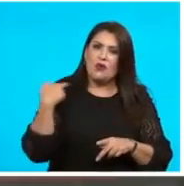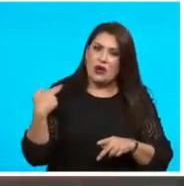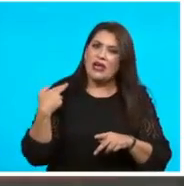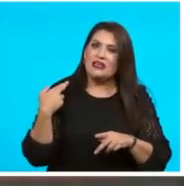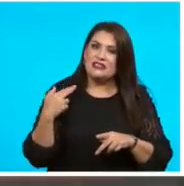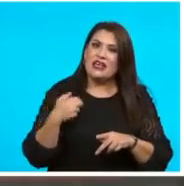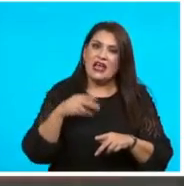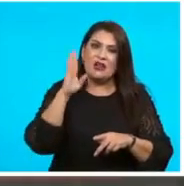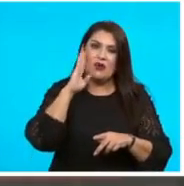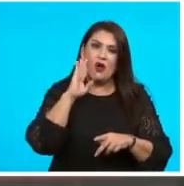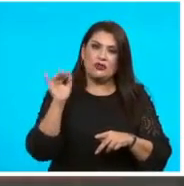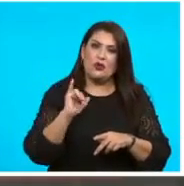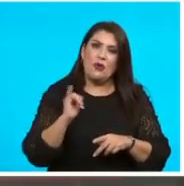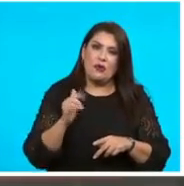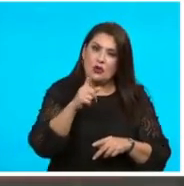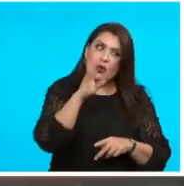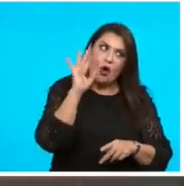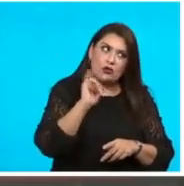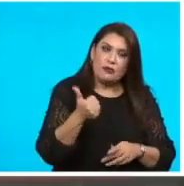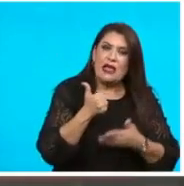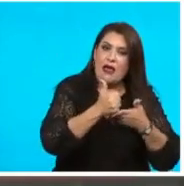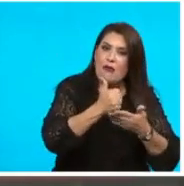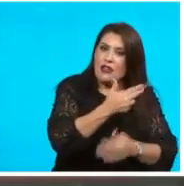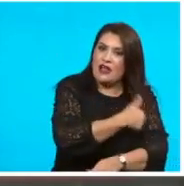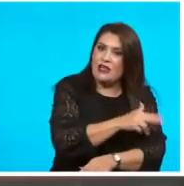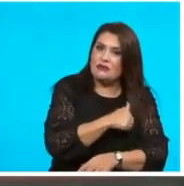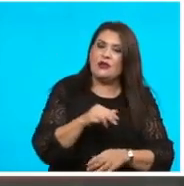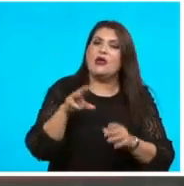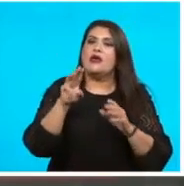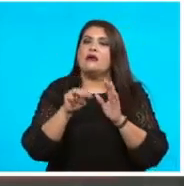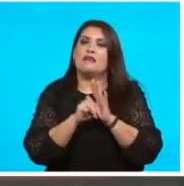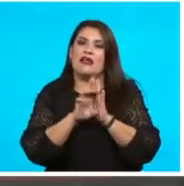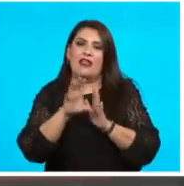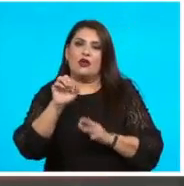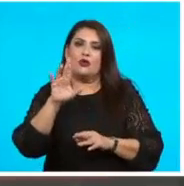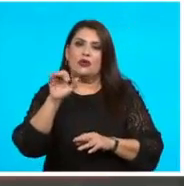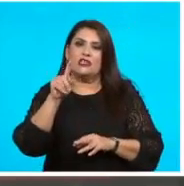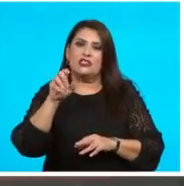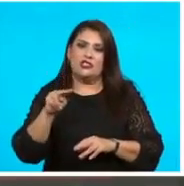fixing the hospitals or helping the hospitals. In McAllen, Christian Colon, Channel 5 News at 6.